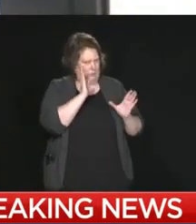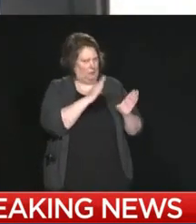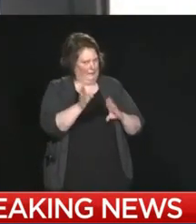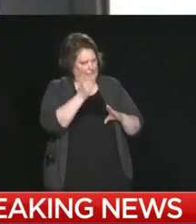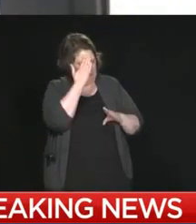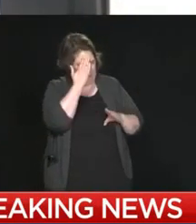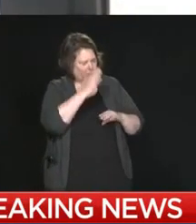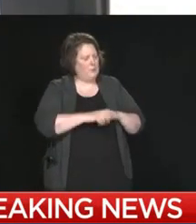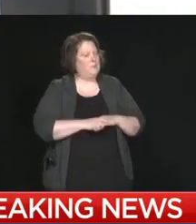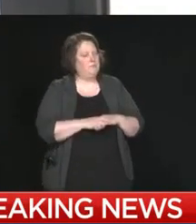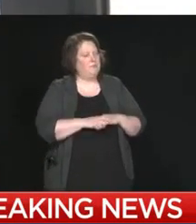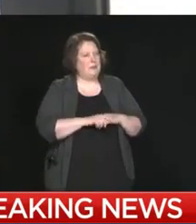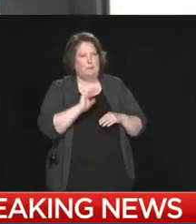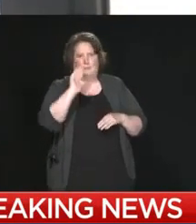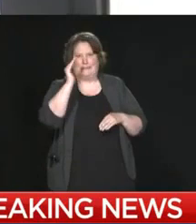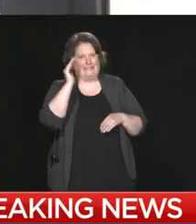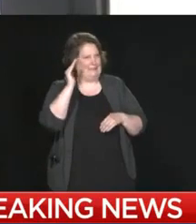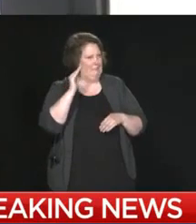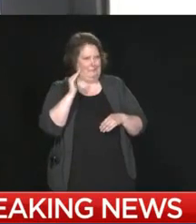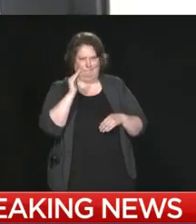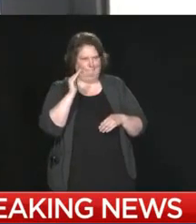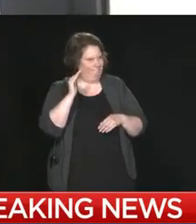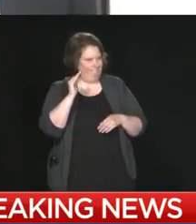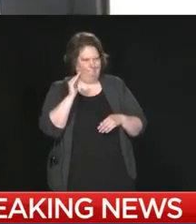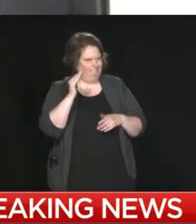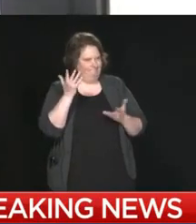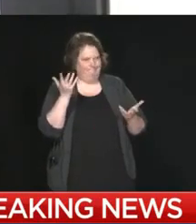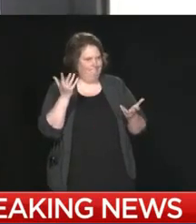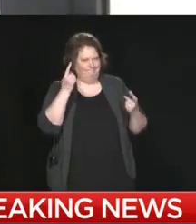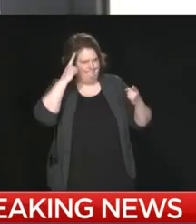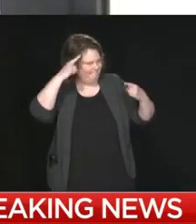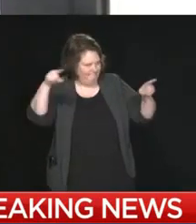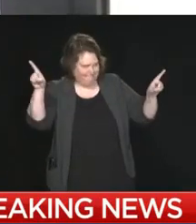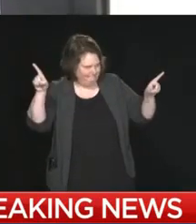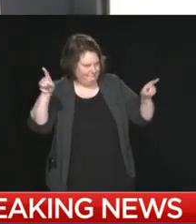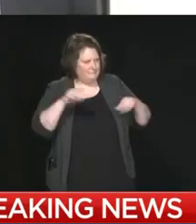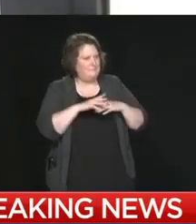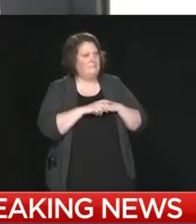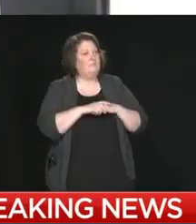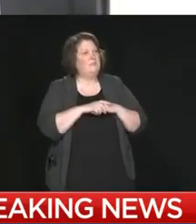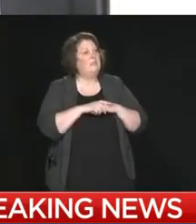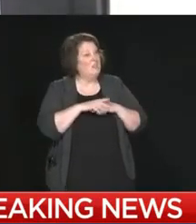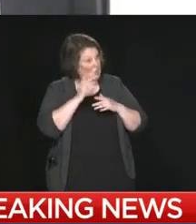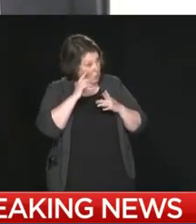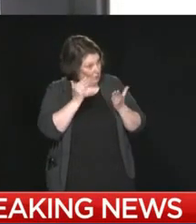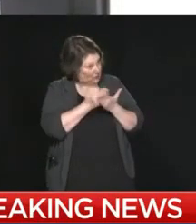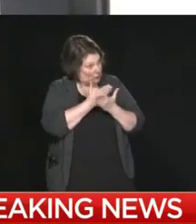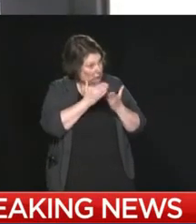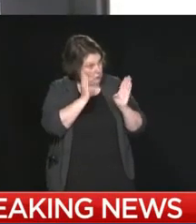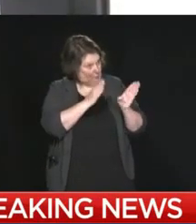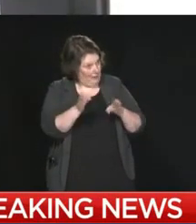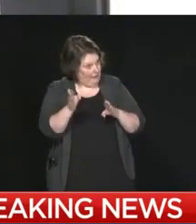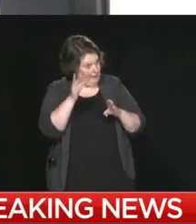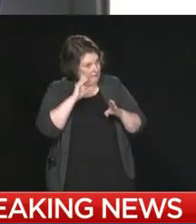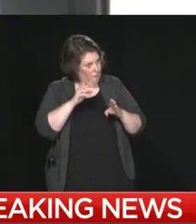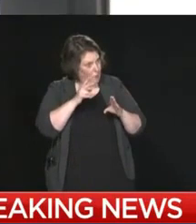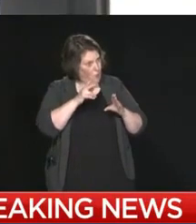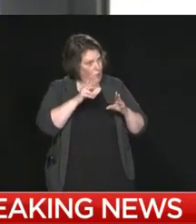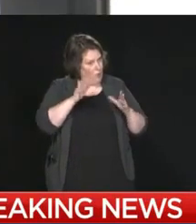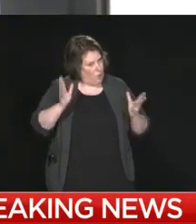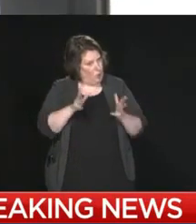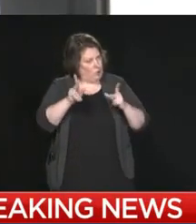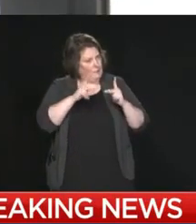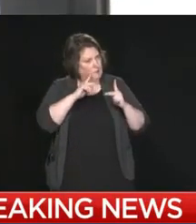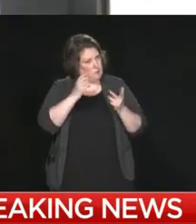plan? Do you have an idea as to how you're going to push towards people towards the wage subsidy? Let